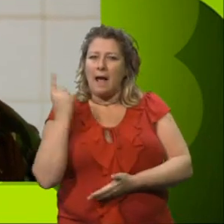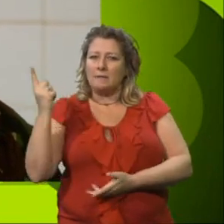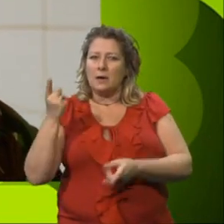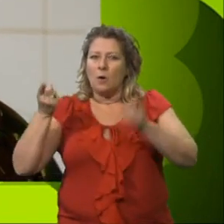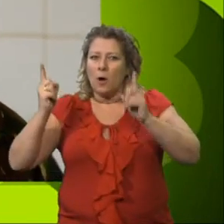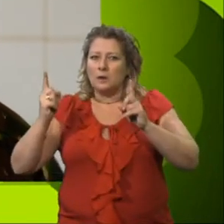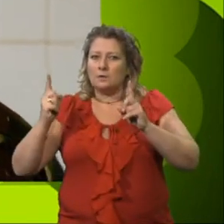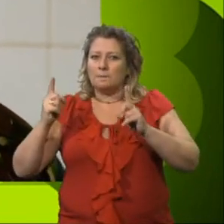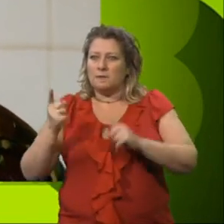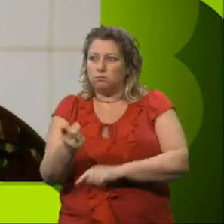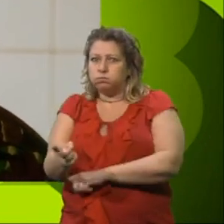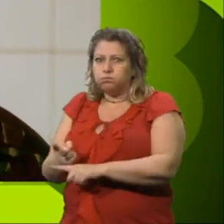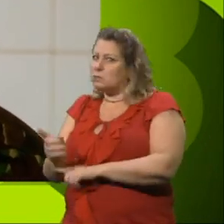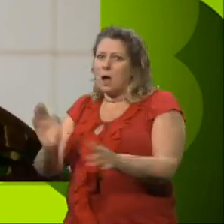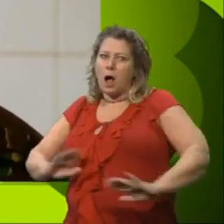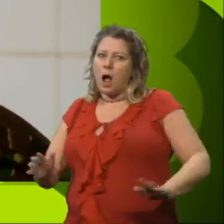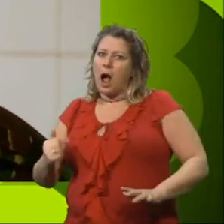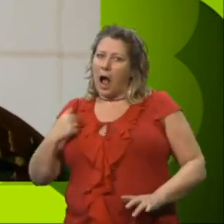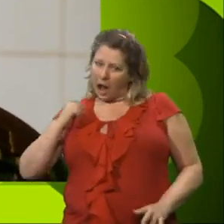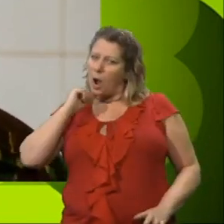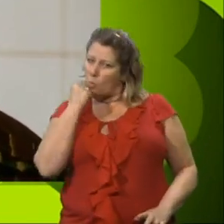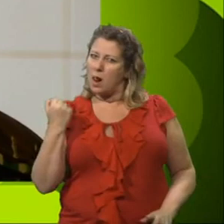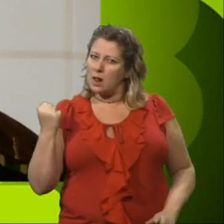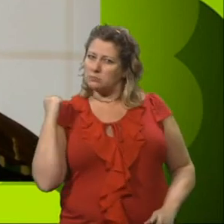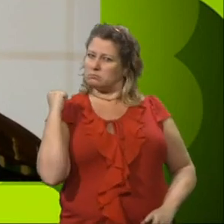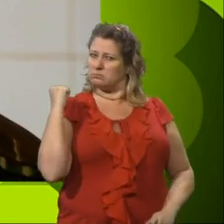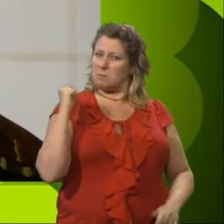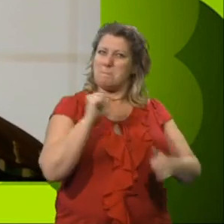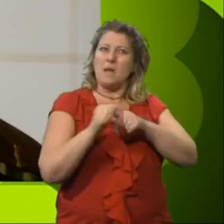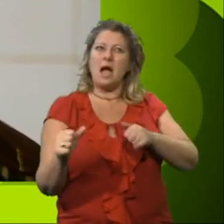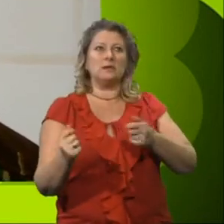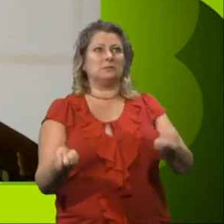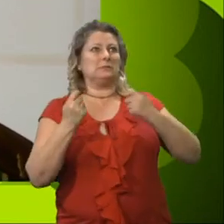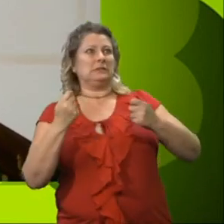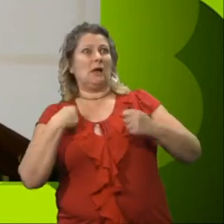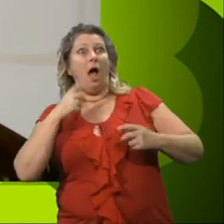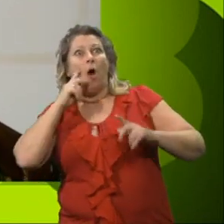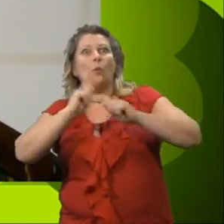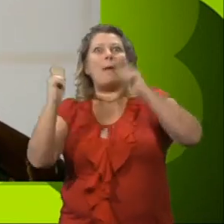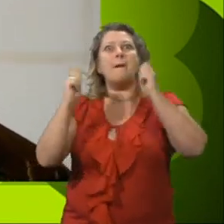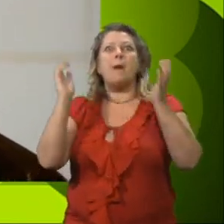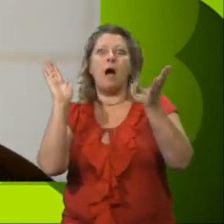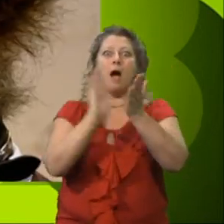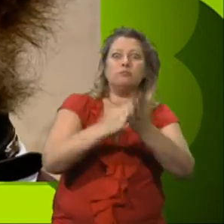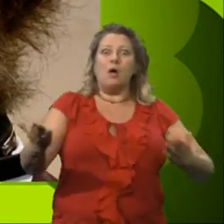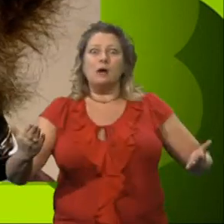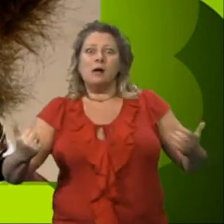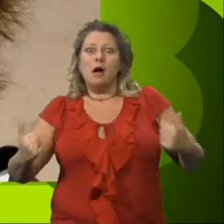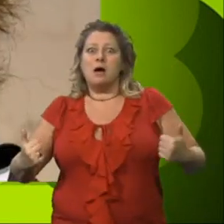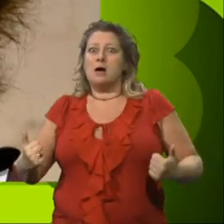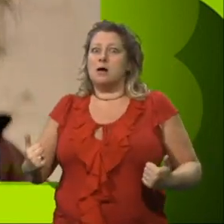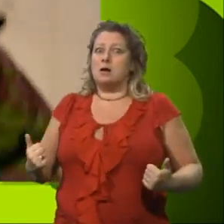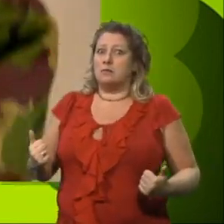and his tank if it's the last thing I do. This will be the greatest front page of all time. Hello. We can